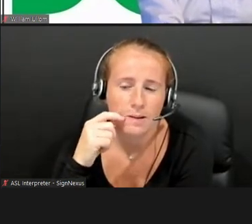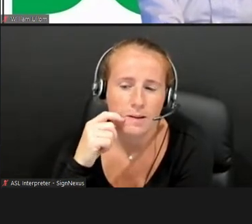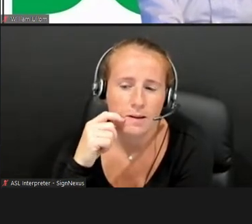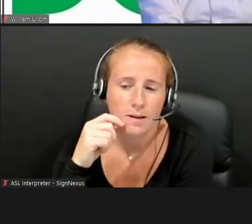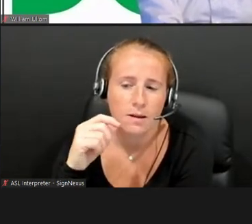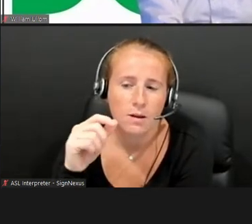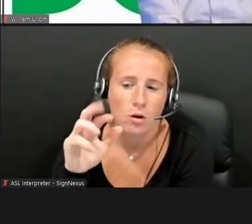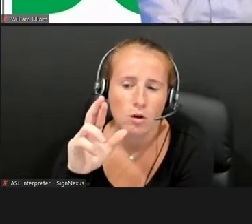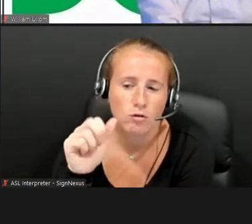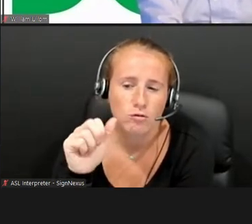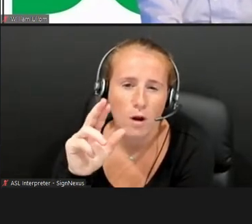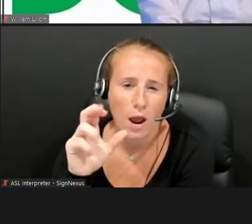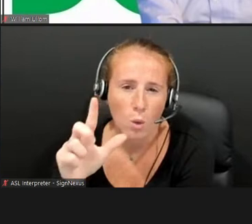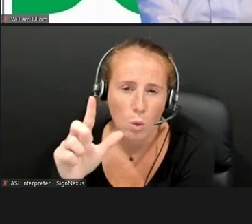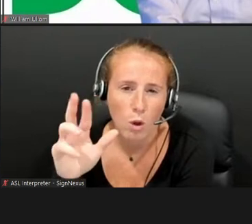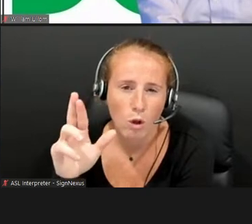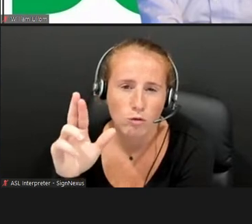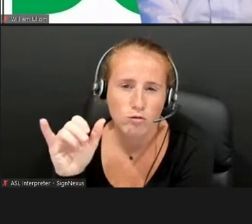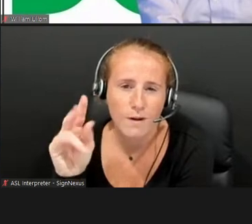Raul Rivera